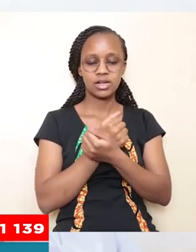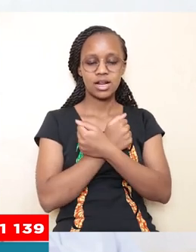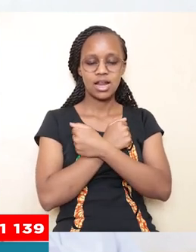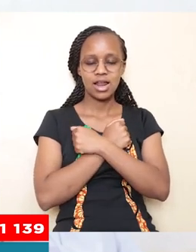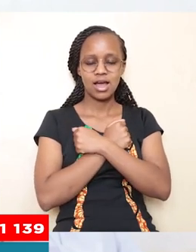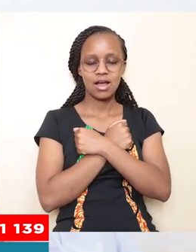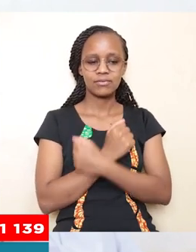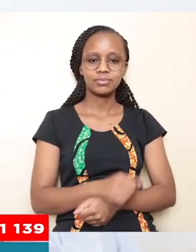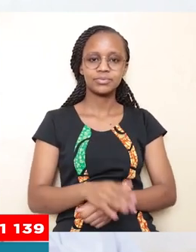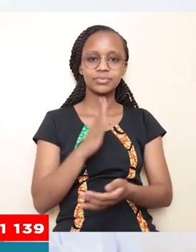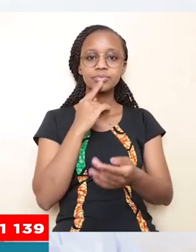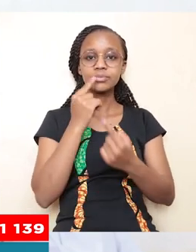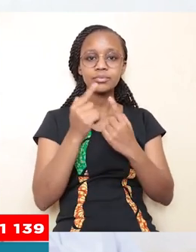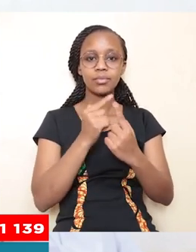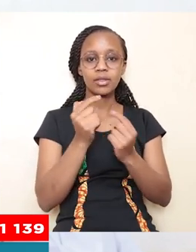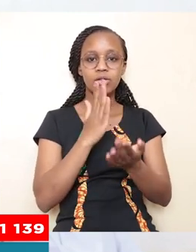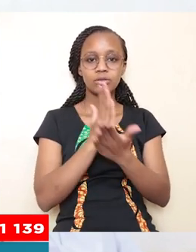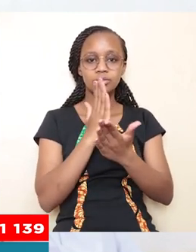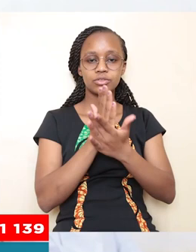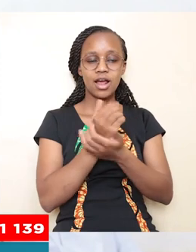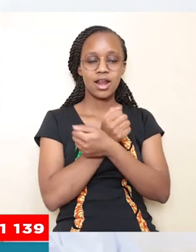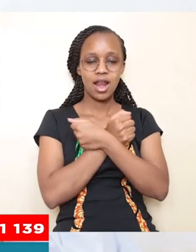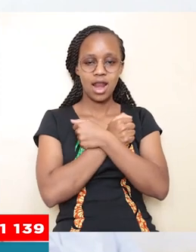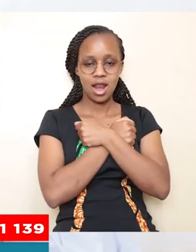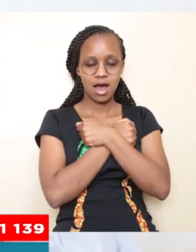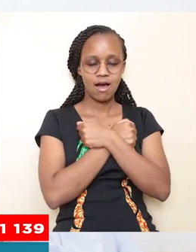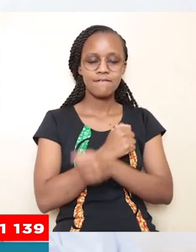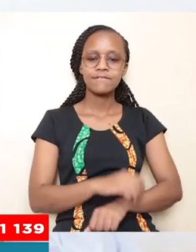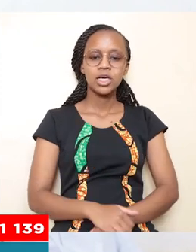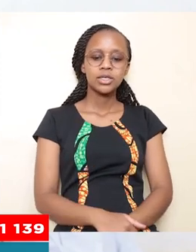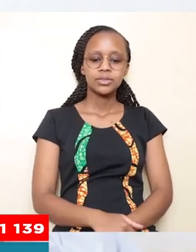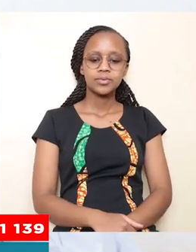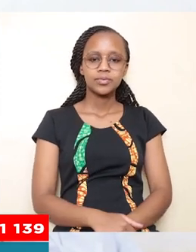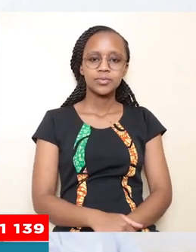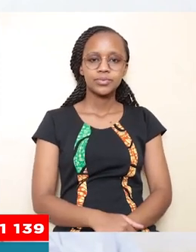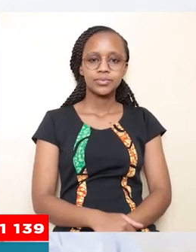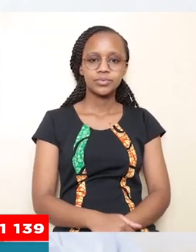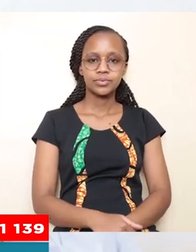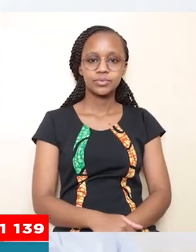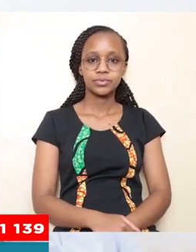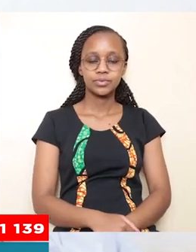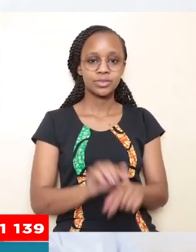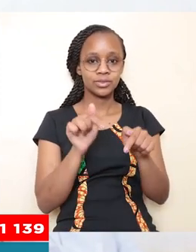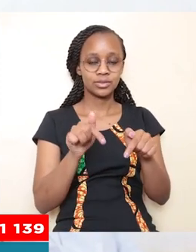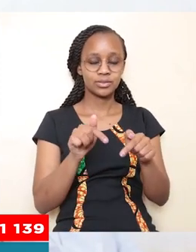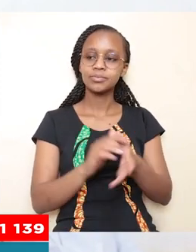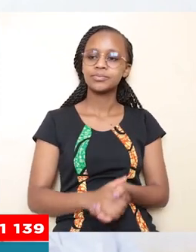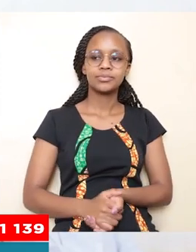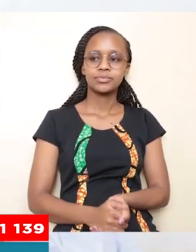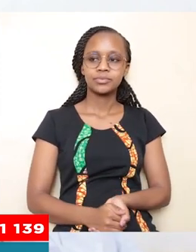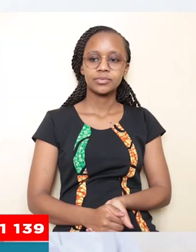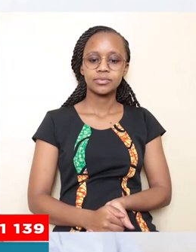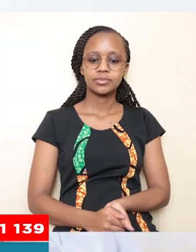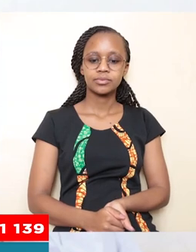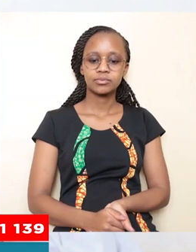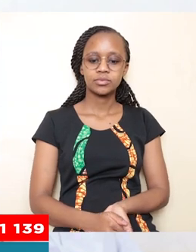love. Speaking the truth in love. Today, as we come